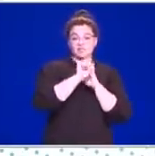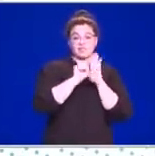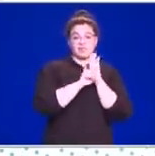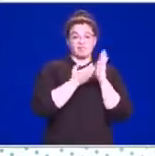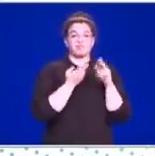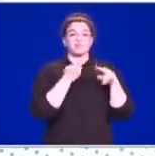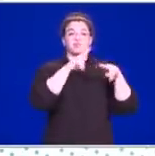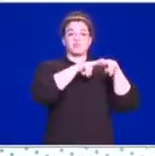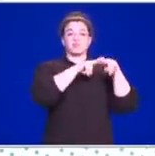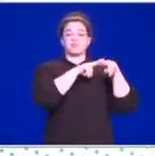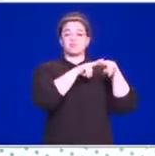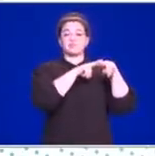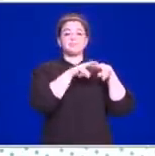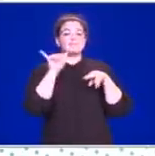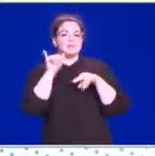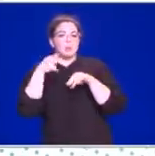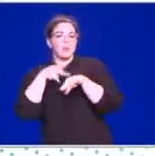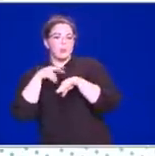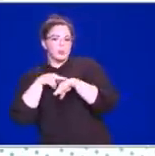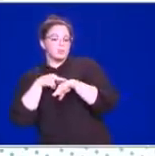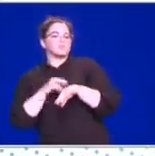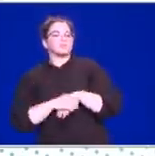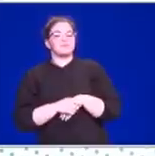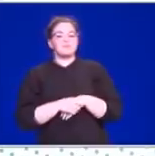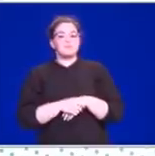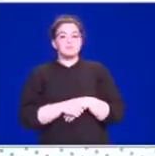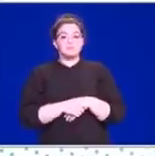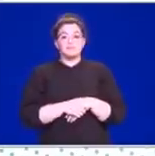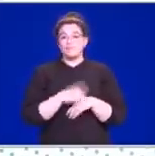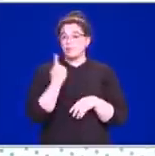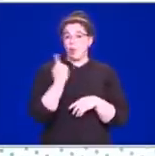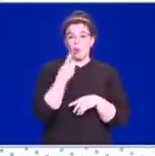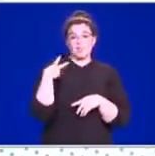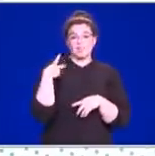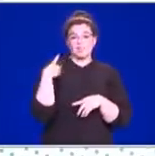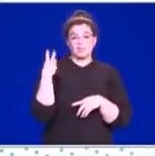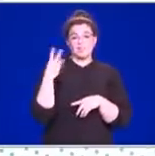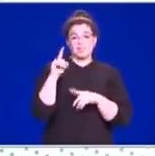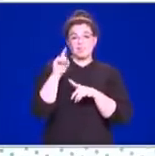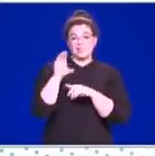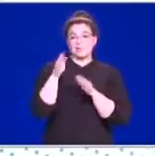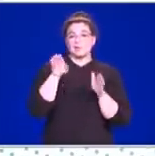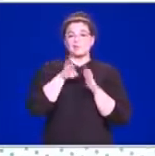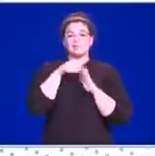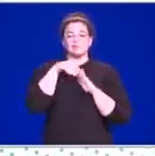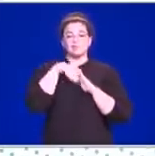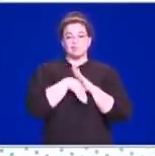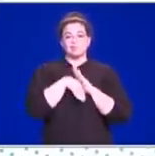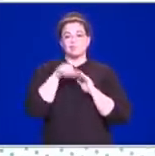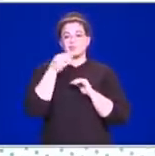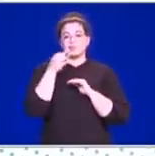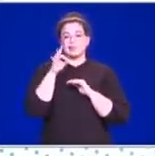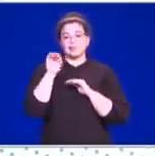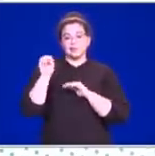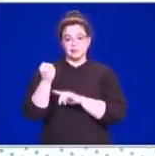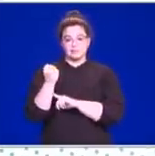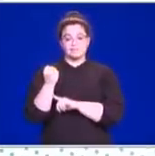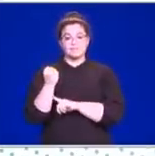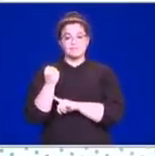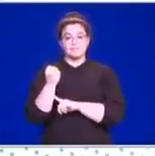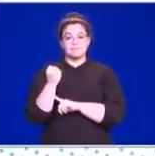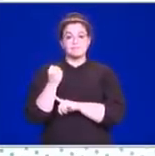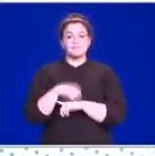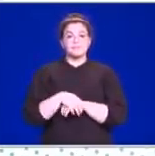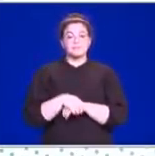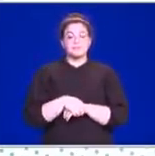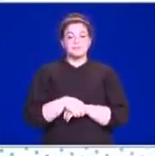that decade, as did Puerto Rico. Only the District of Columbia lost population during the 1990s. States growing